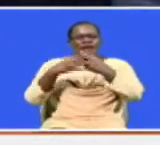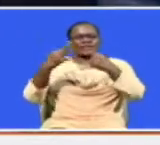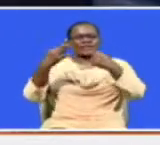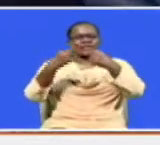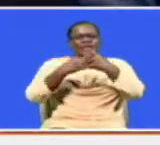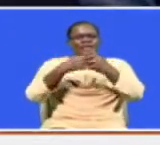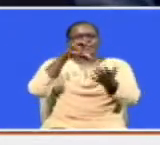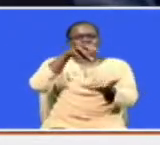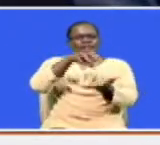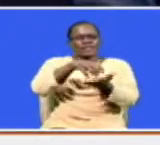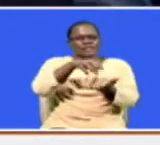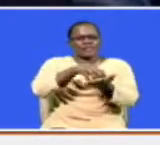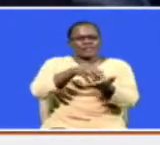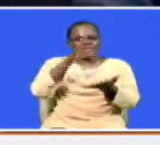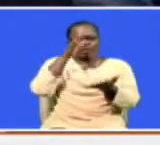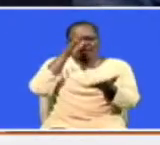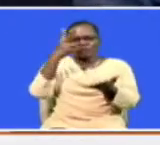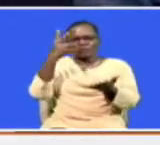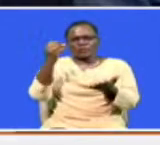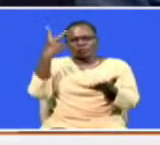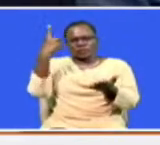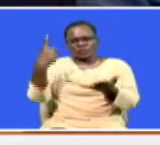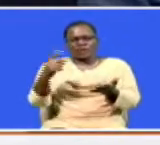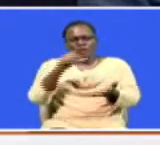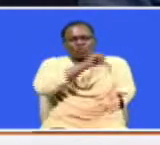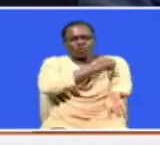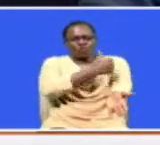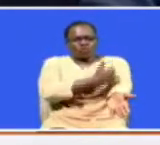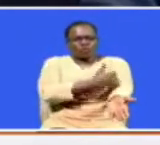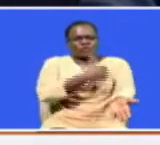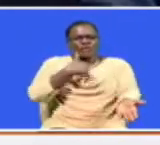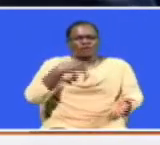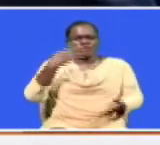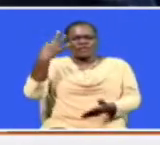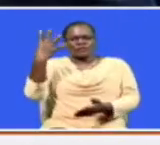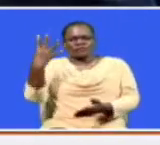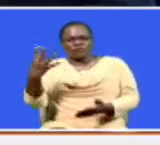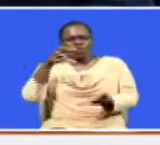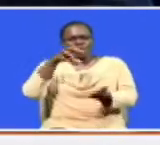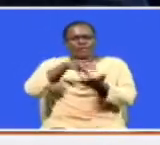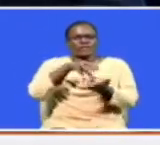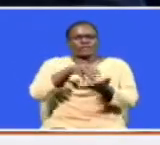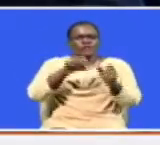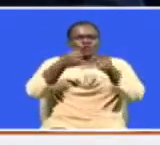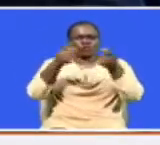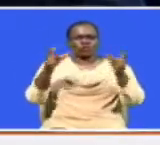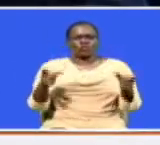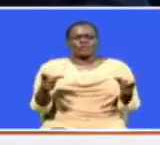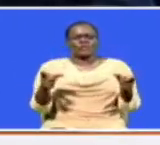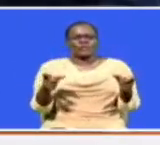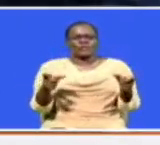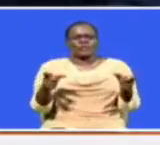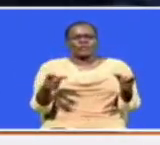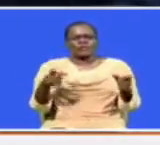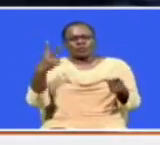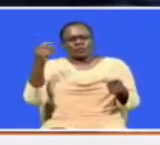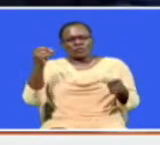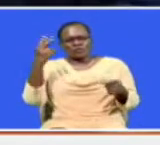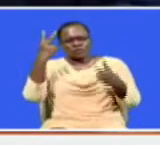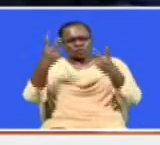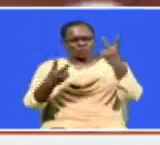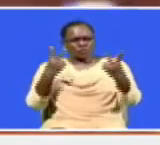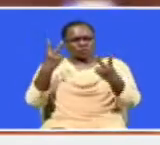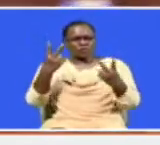cases linked to the malpractice. In 2021, the authority handled 34 cases of social media impersonation, while in